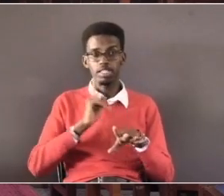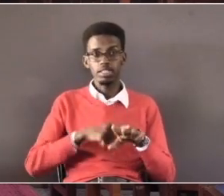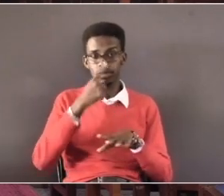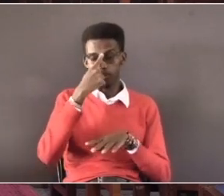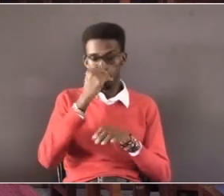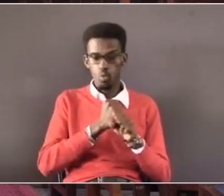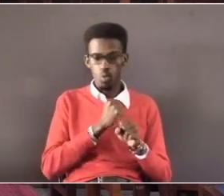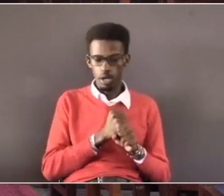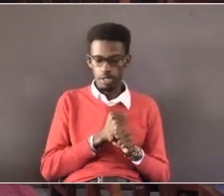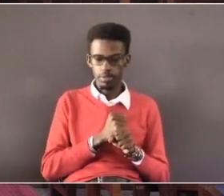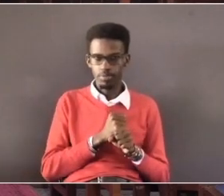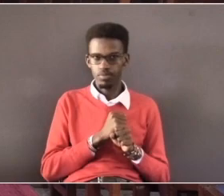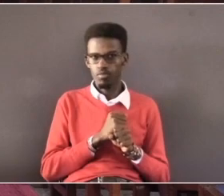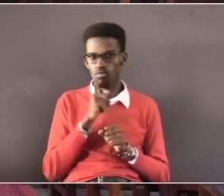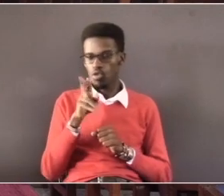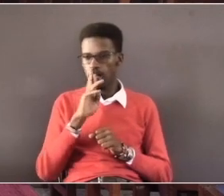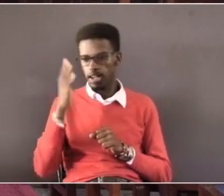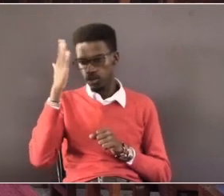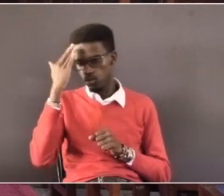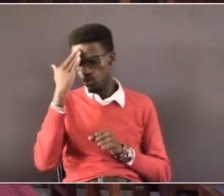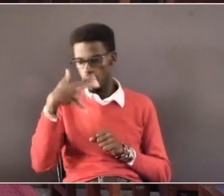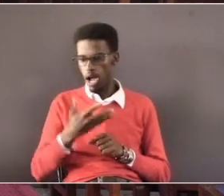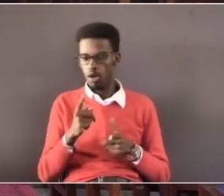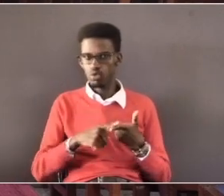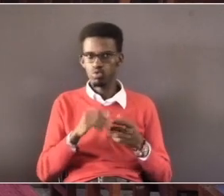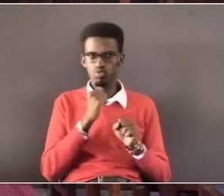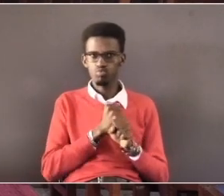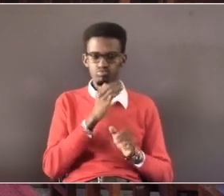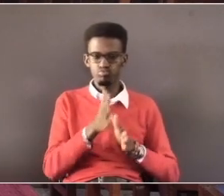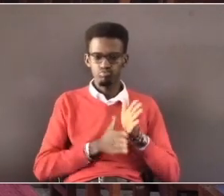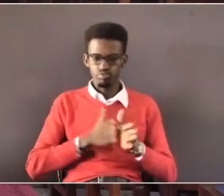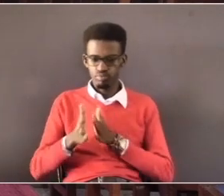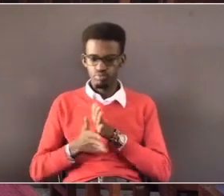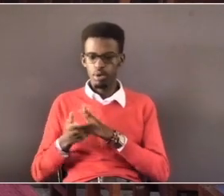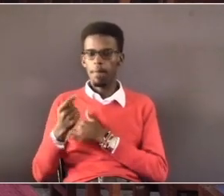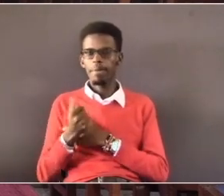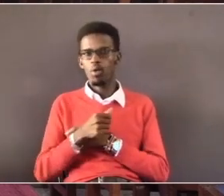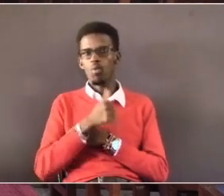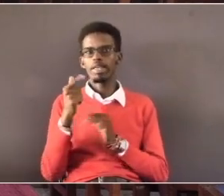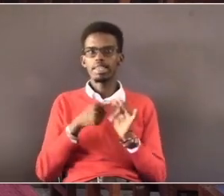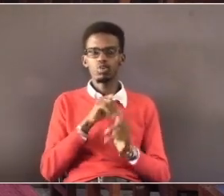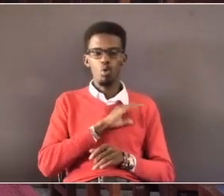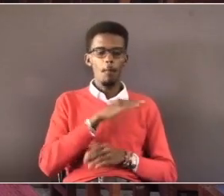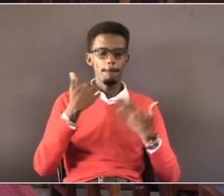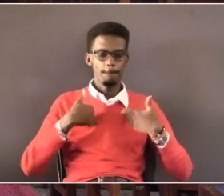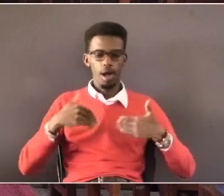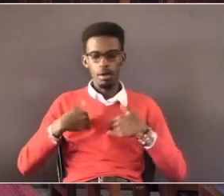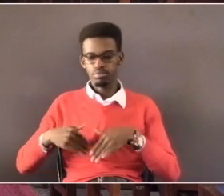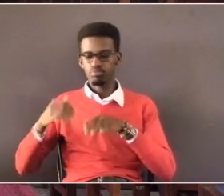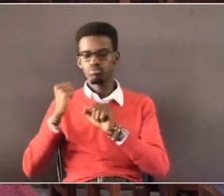financially literate, you know how to manage your finances, your own personal